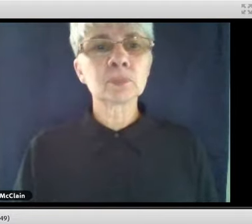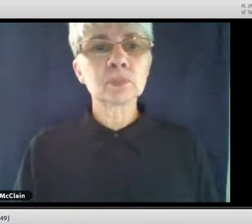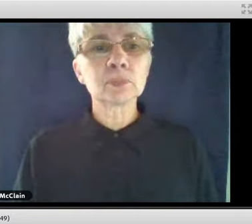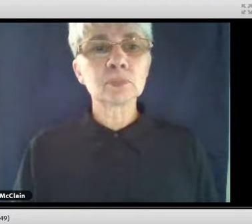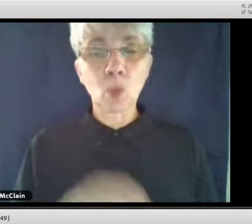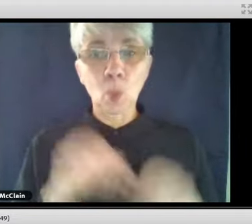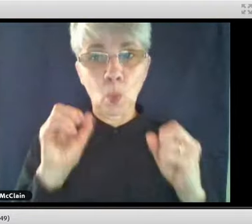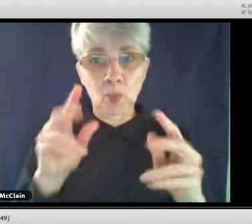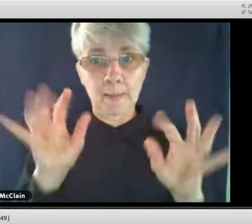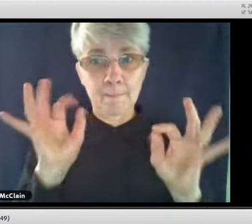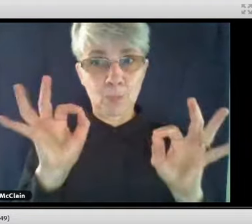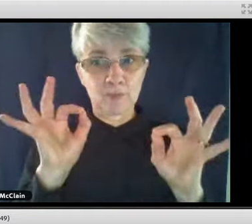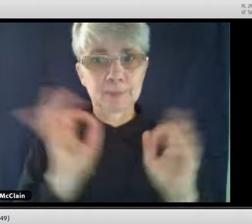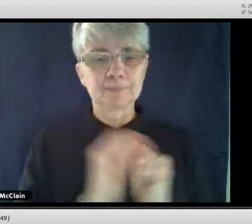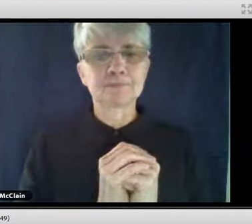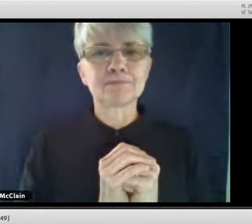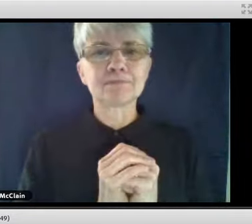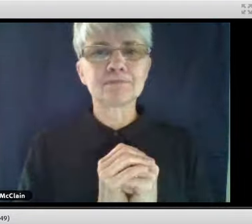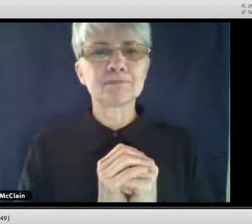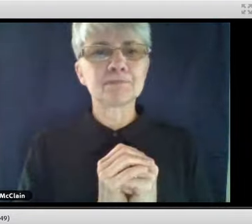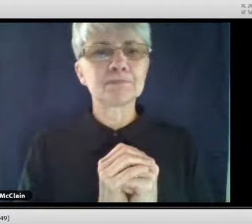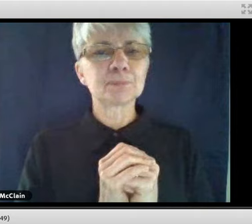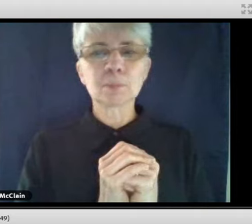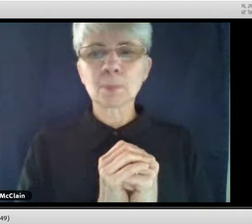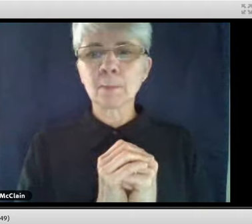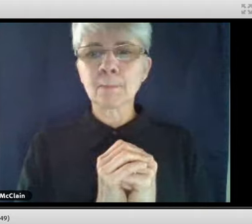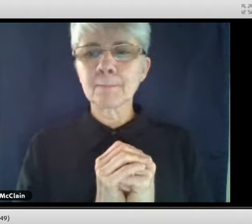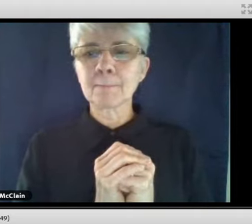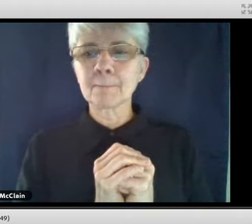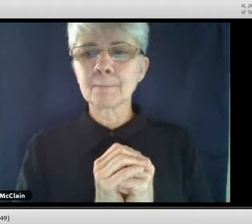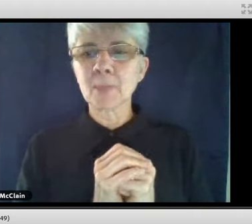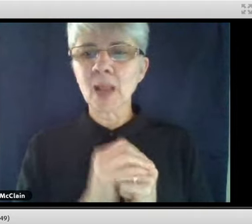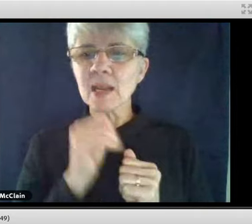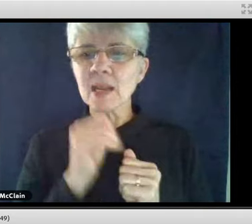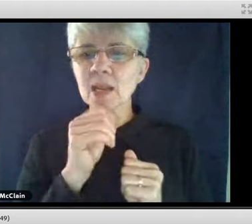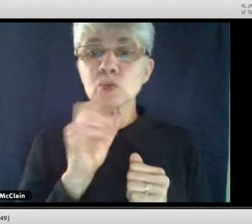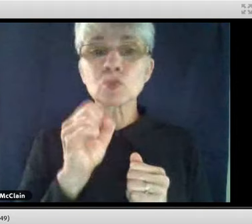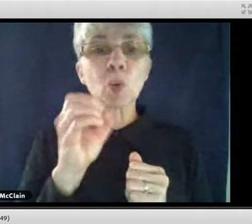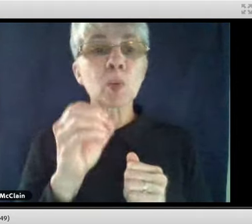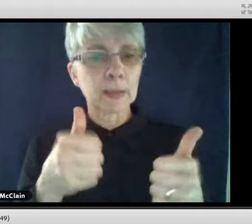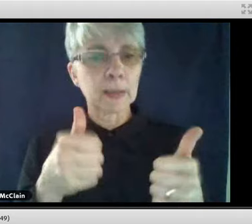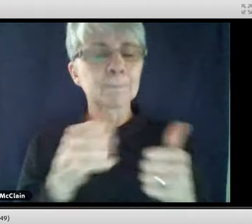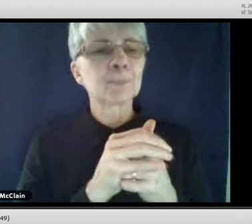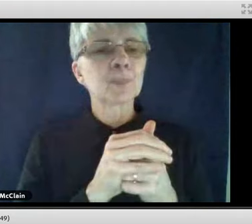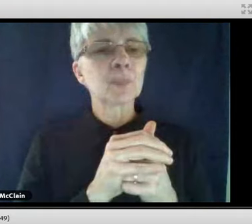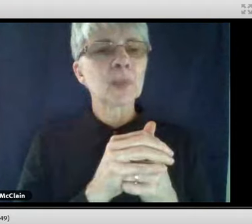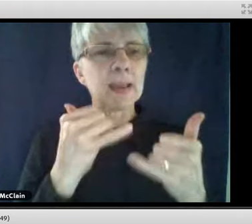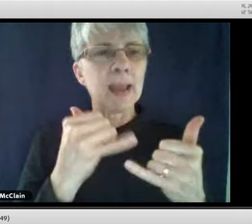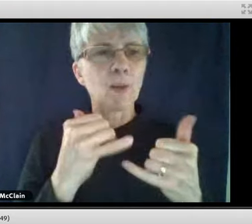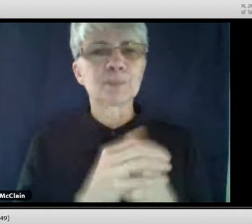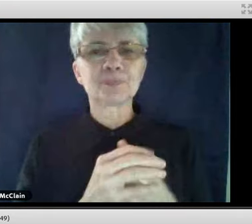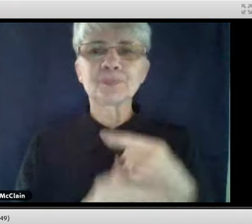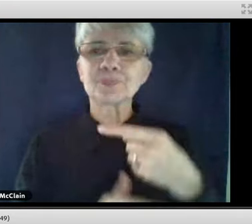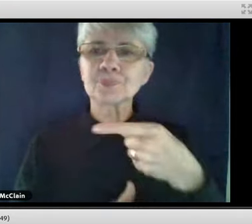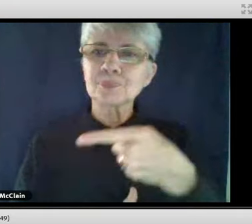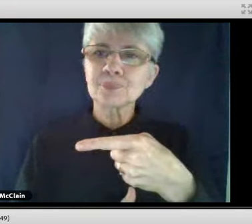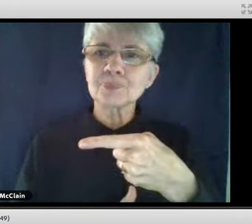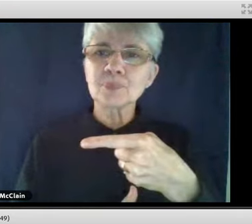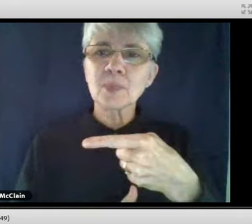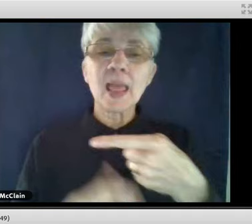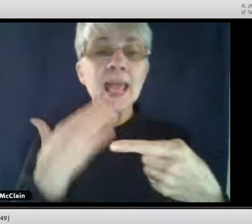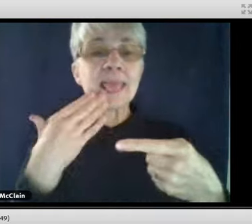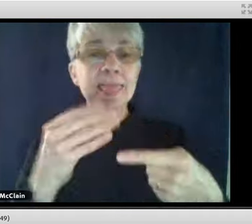Okay, perfect. Okay, because there's some questions there about whether or not to hear. So, okay, let's get started. So, thank